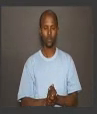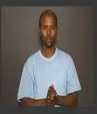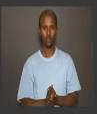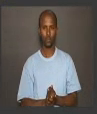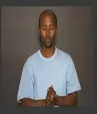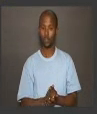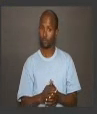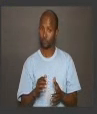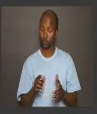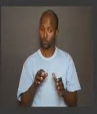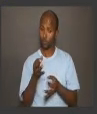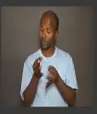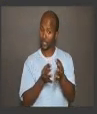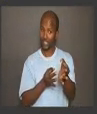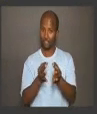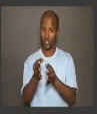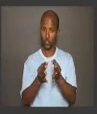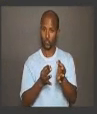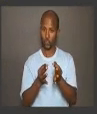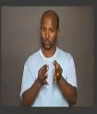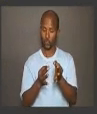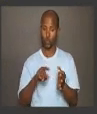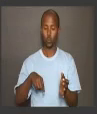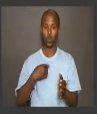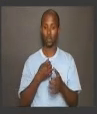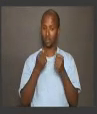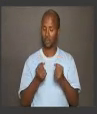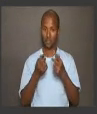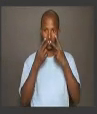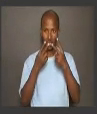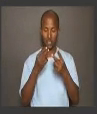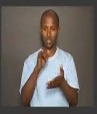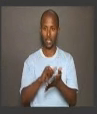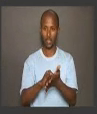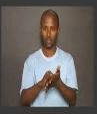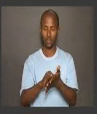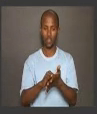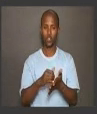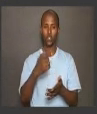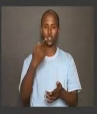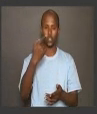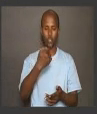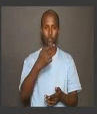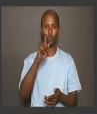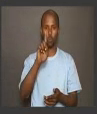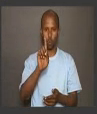From this definition, we can see that if G1,